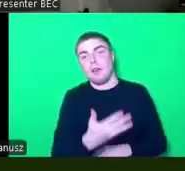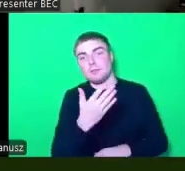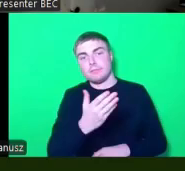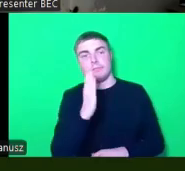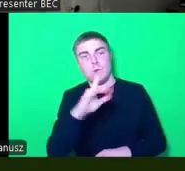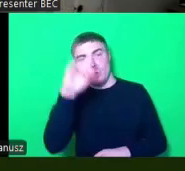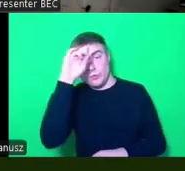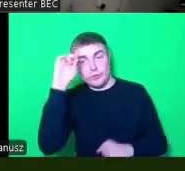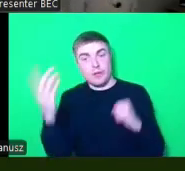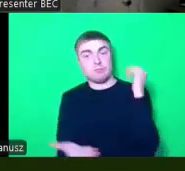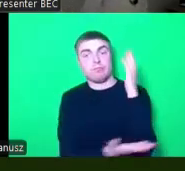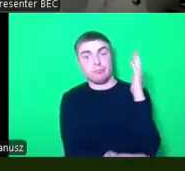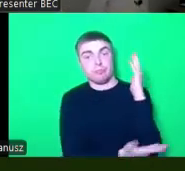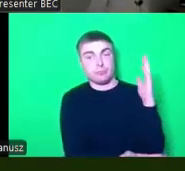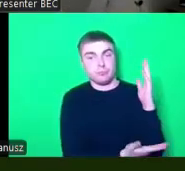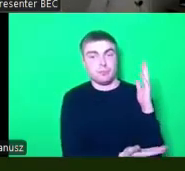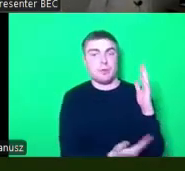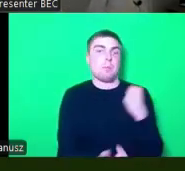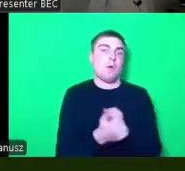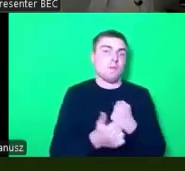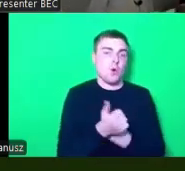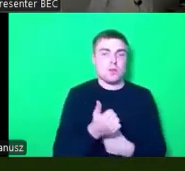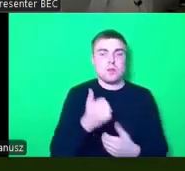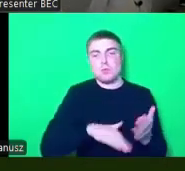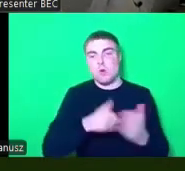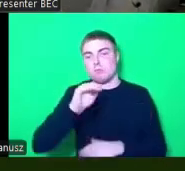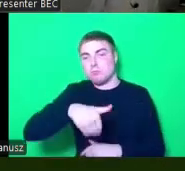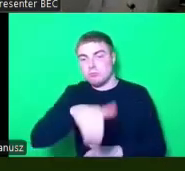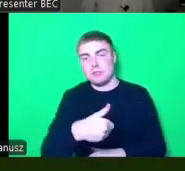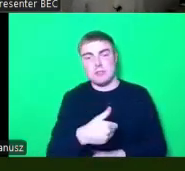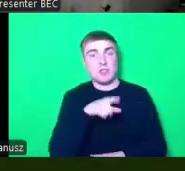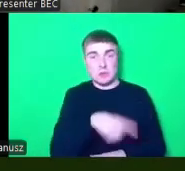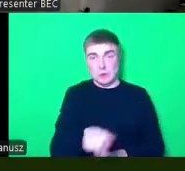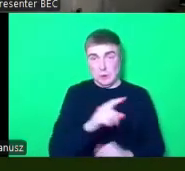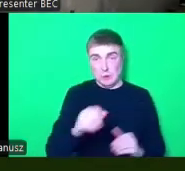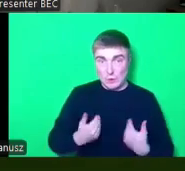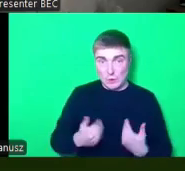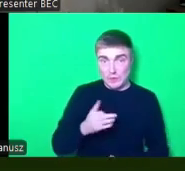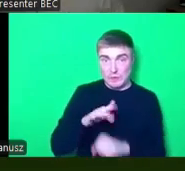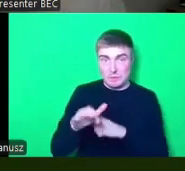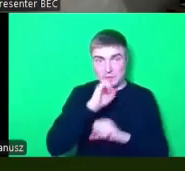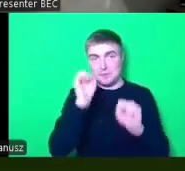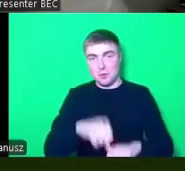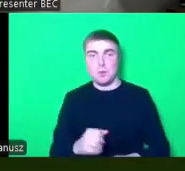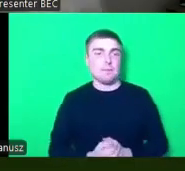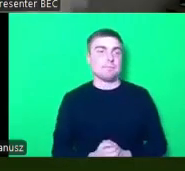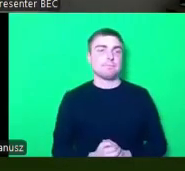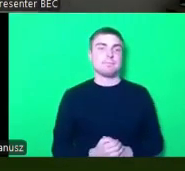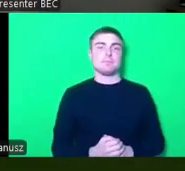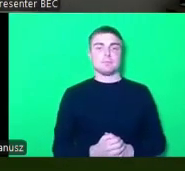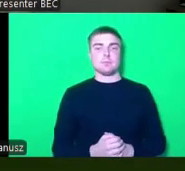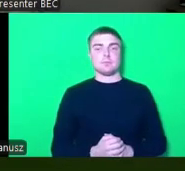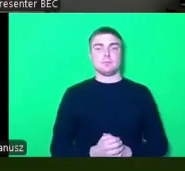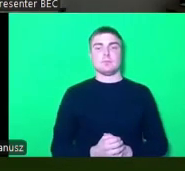public works, that has no effect on human health. On the contrary, it has a negative effect. Okay,